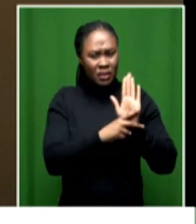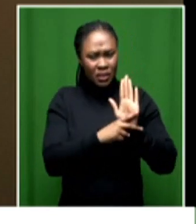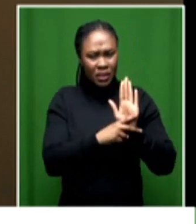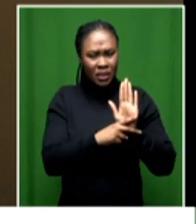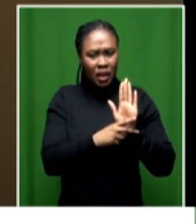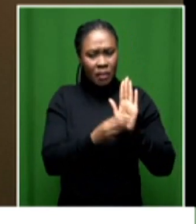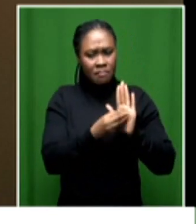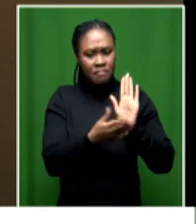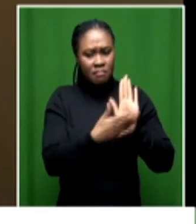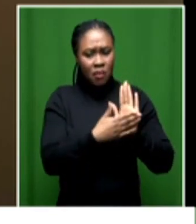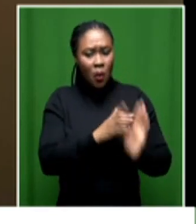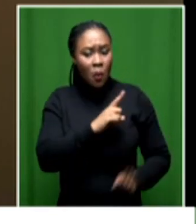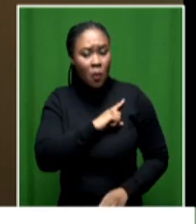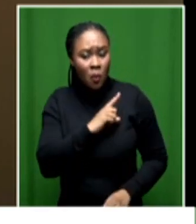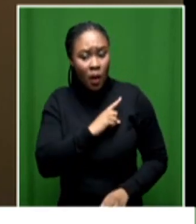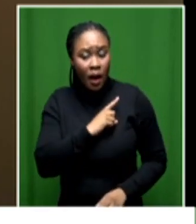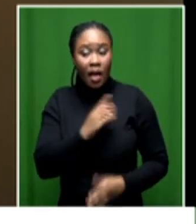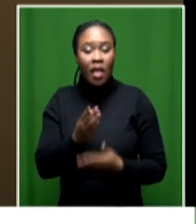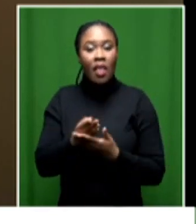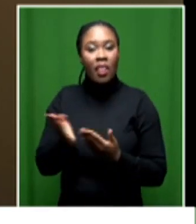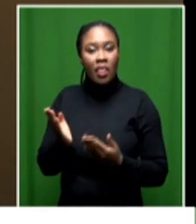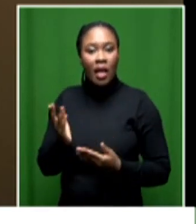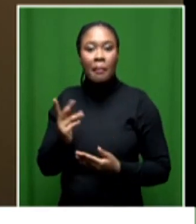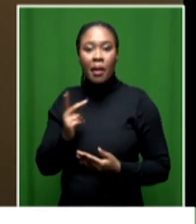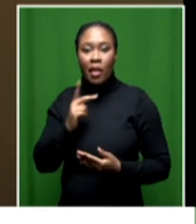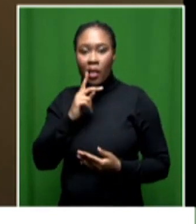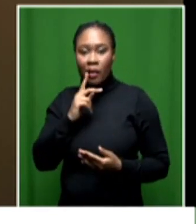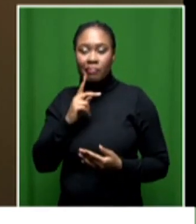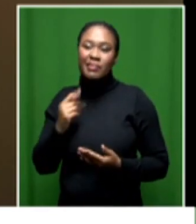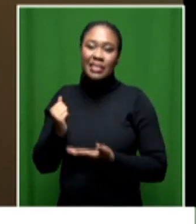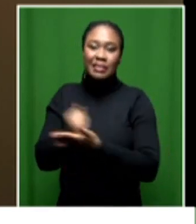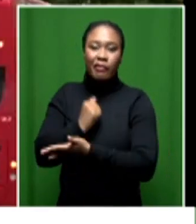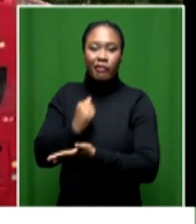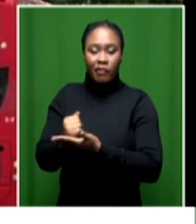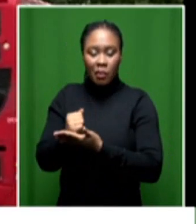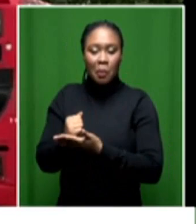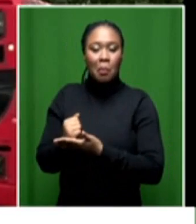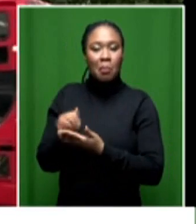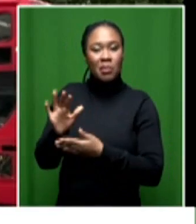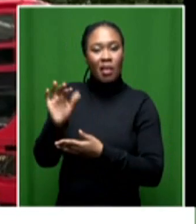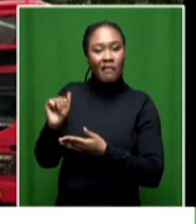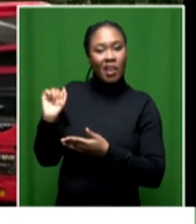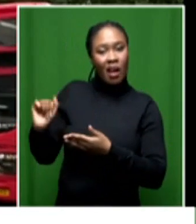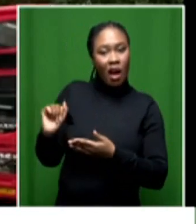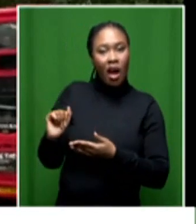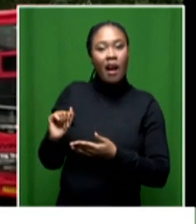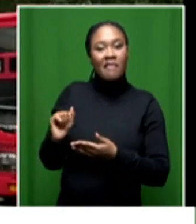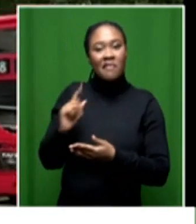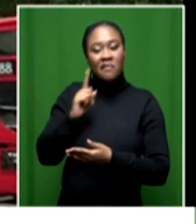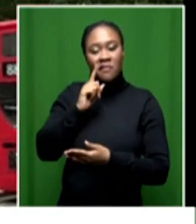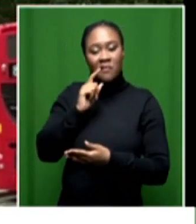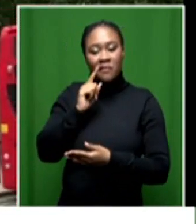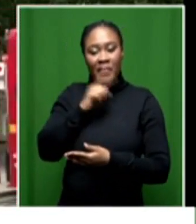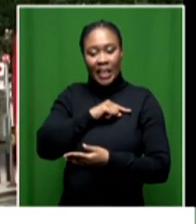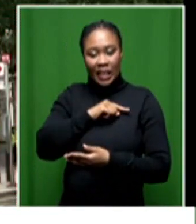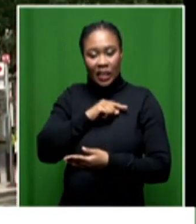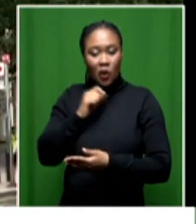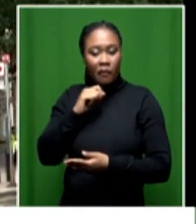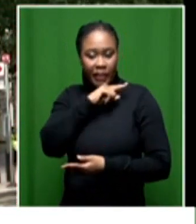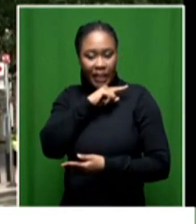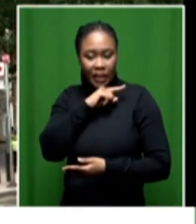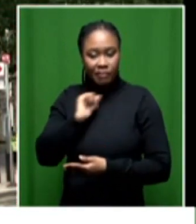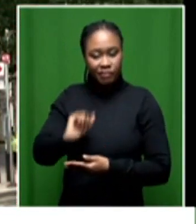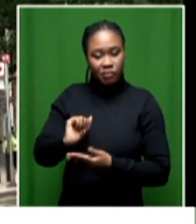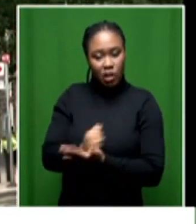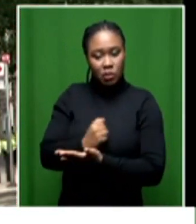high prevalence of fraudulent South African passports. The UK Home Office, in charge of passports and